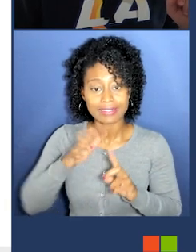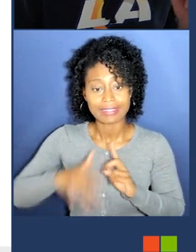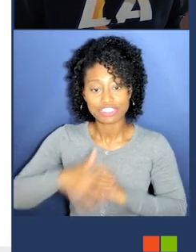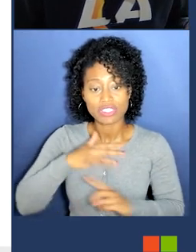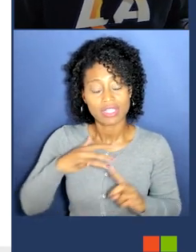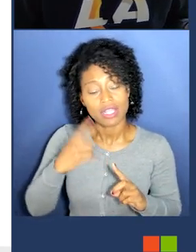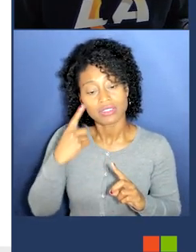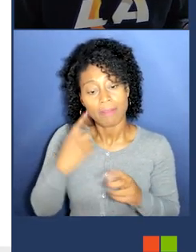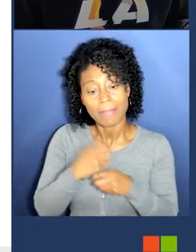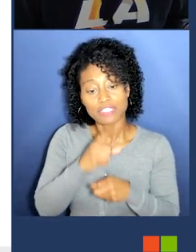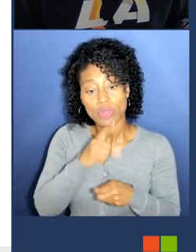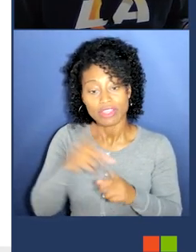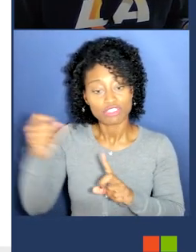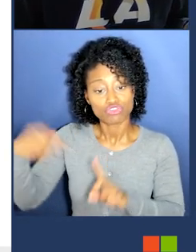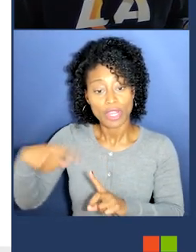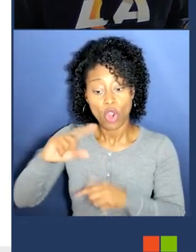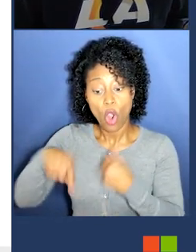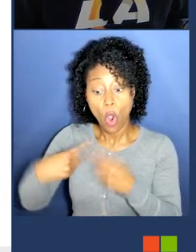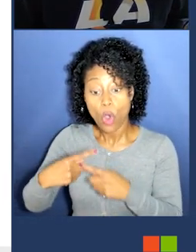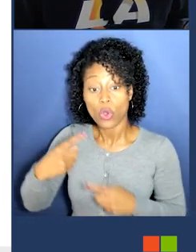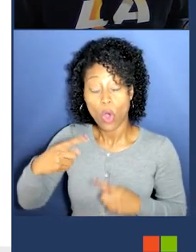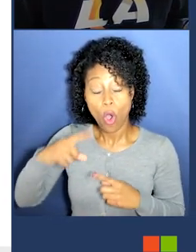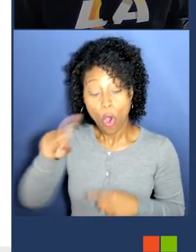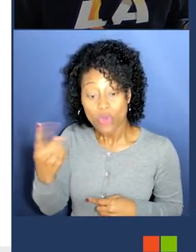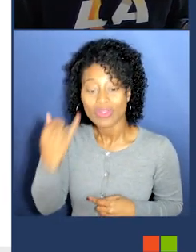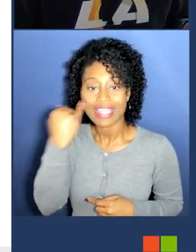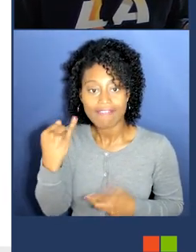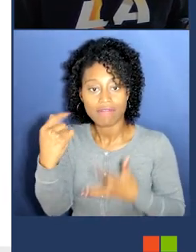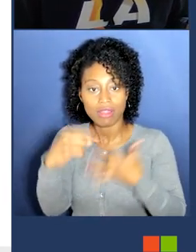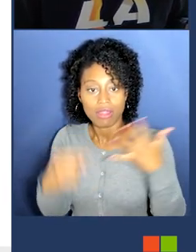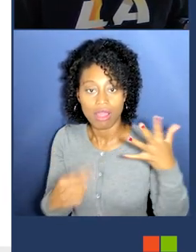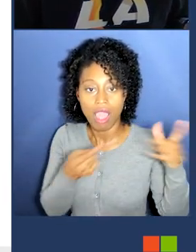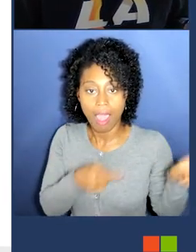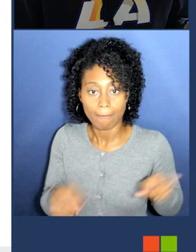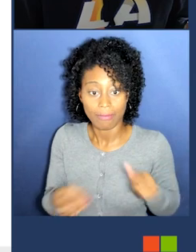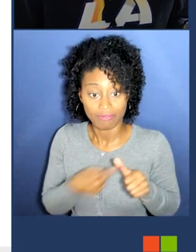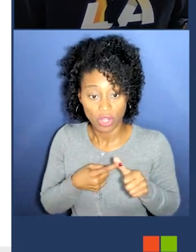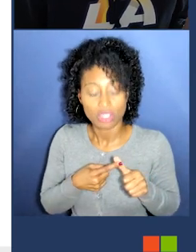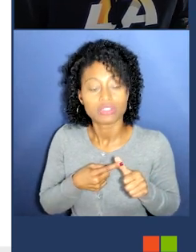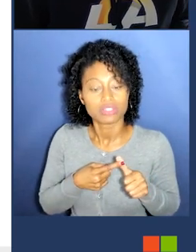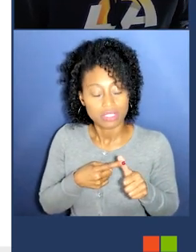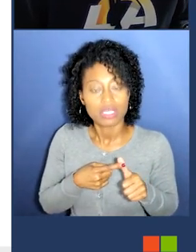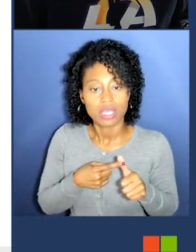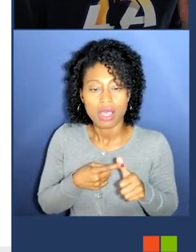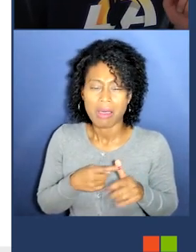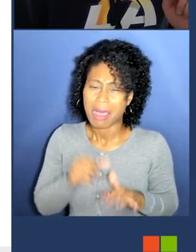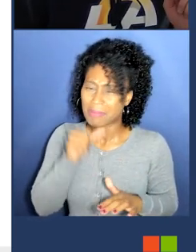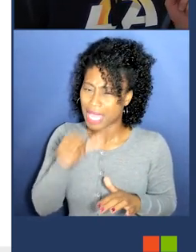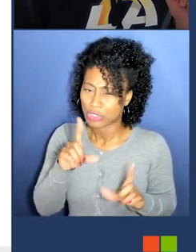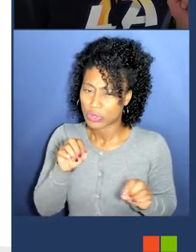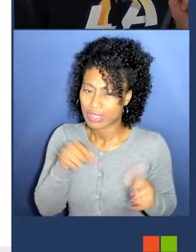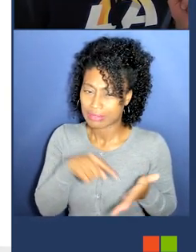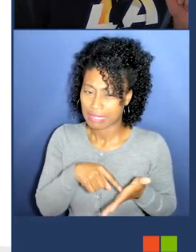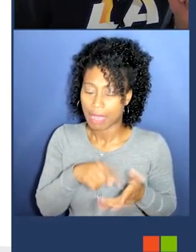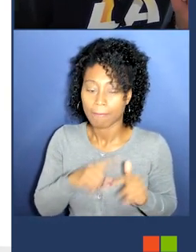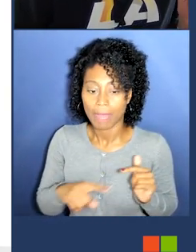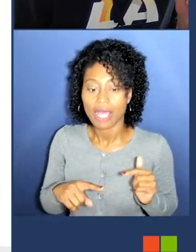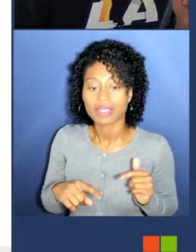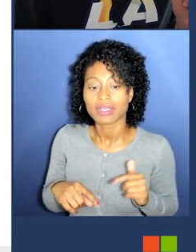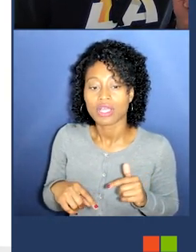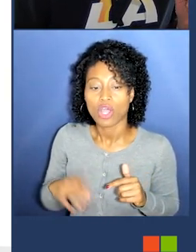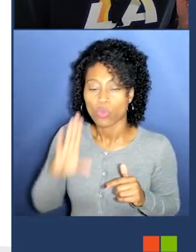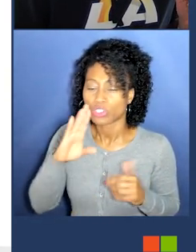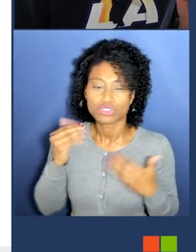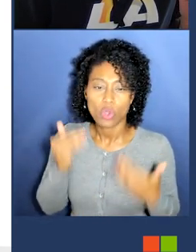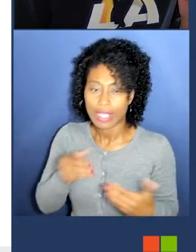only trigger on certain conditions. You can check something on the event data. We're not going to do this. We just trigger the